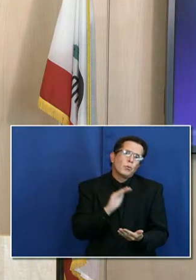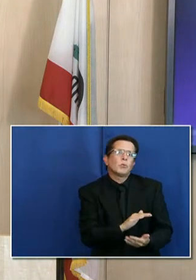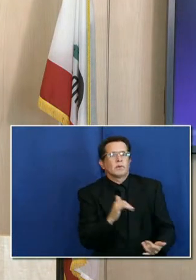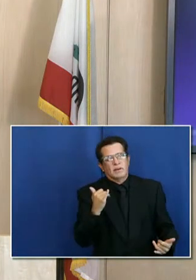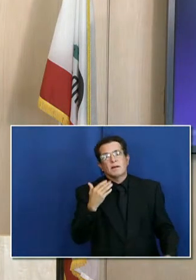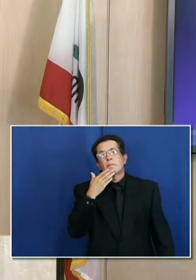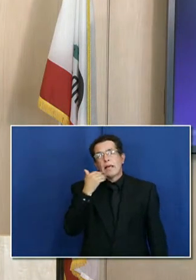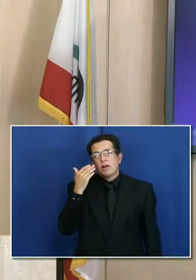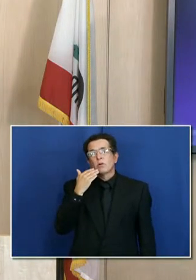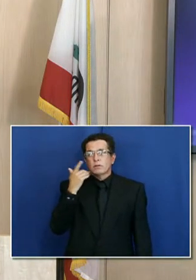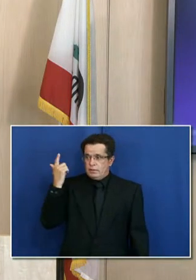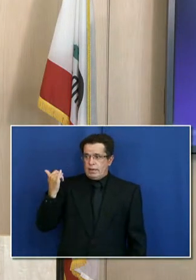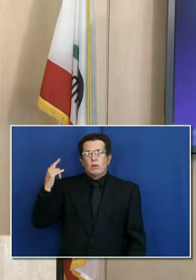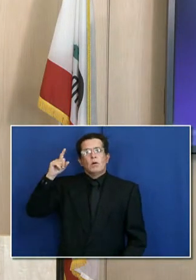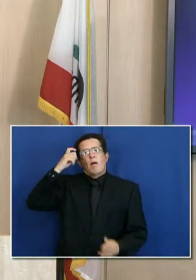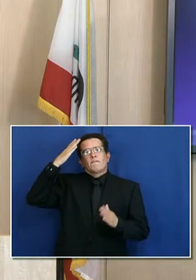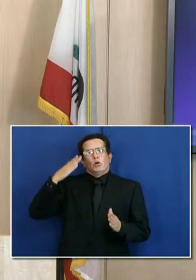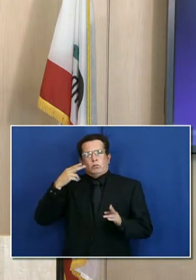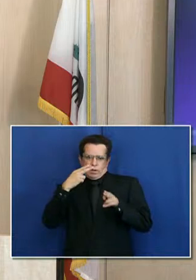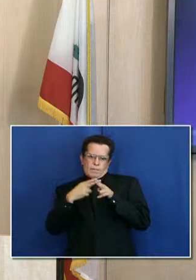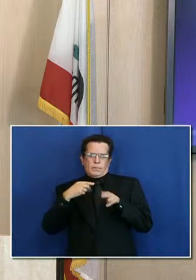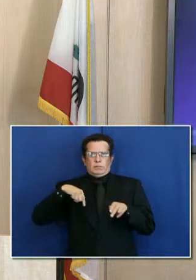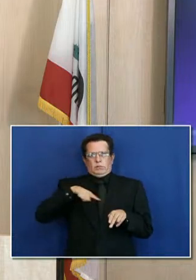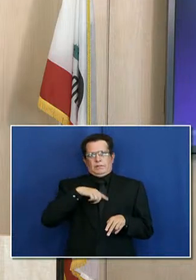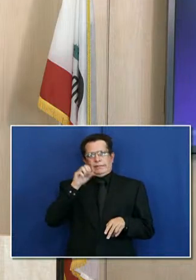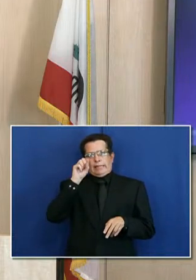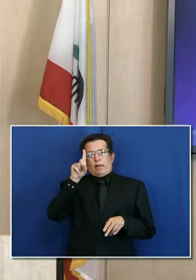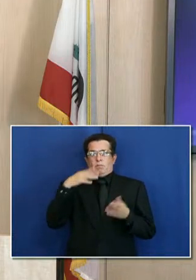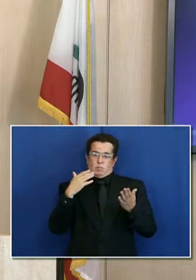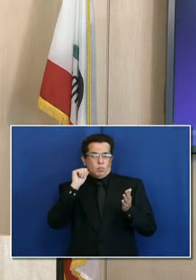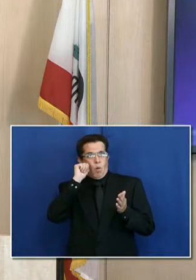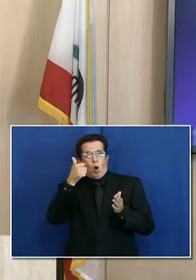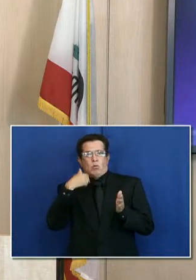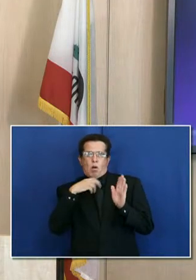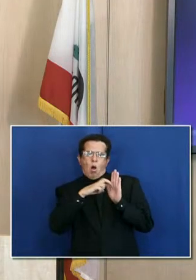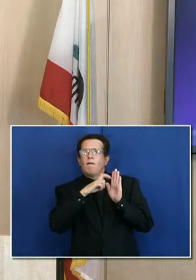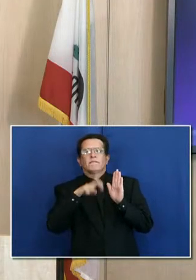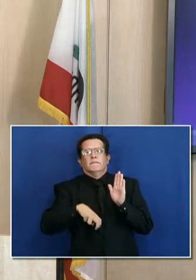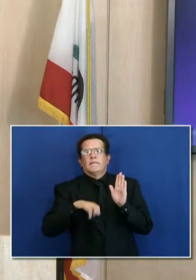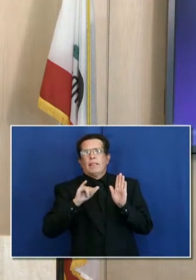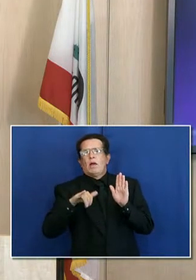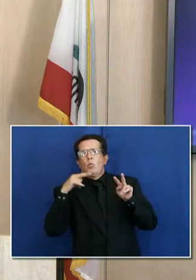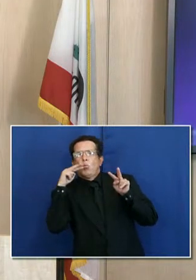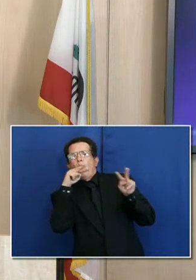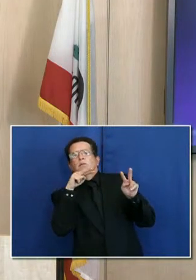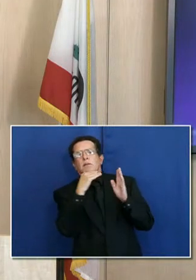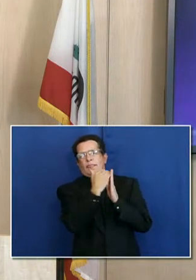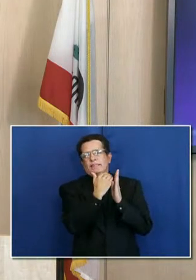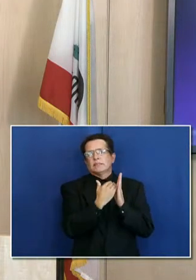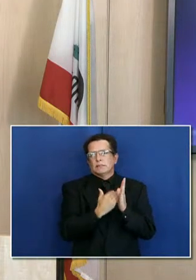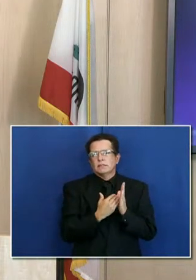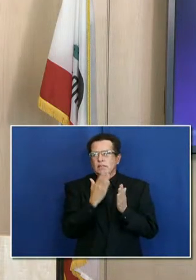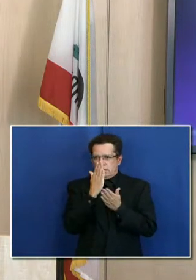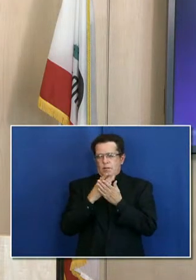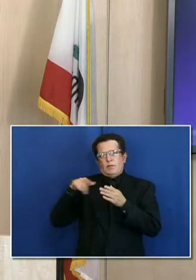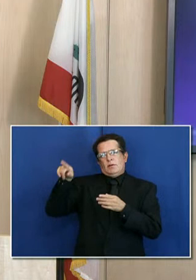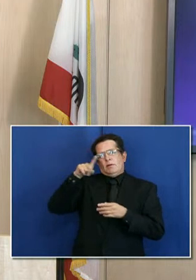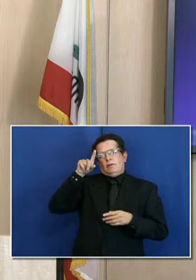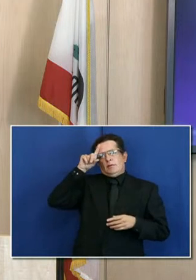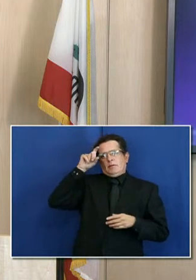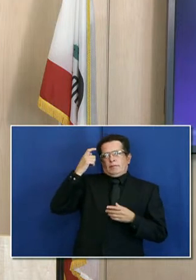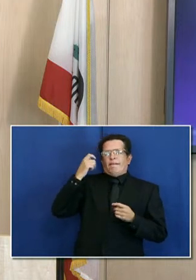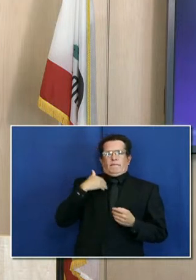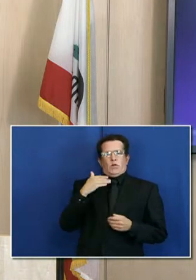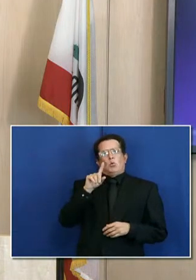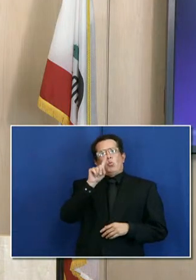governor alluded to San Diego being one of the counties that is about to come off perhaps tomorrow. There's been some questions about that, given our cases have